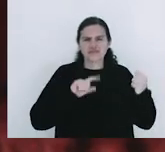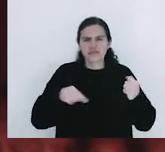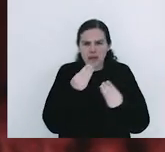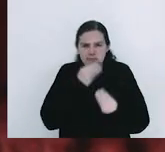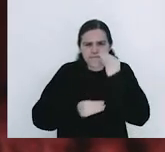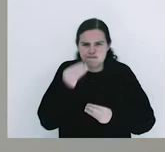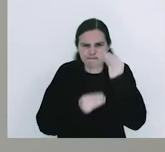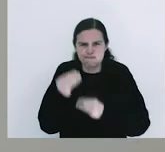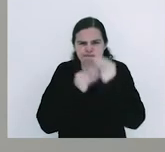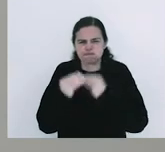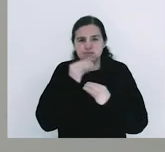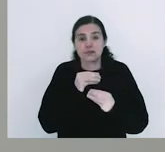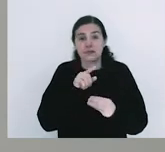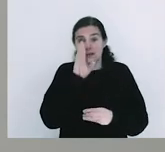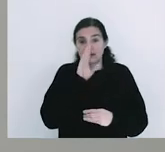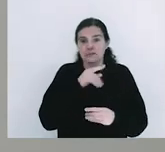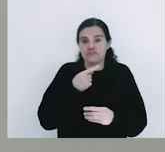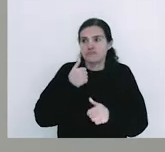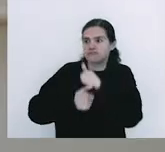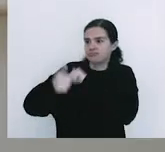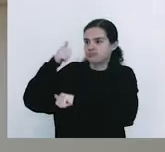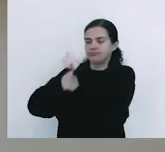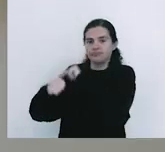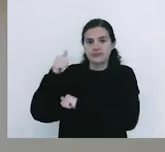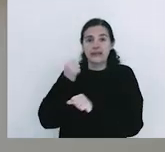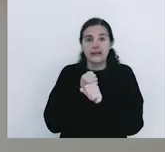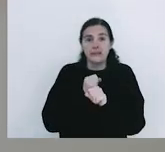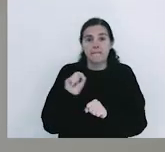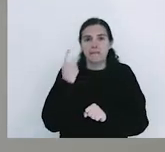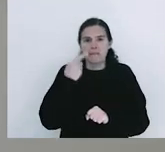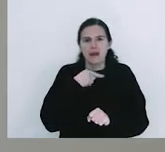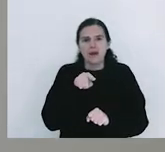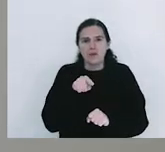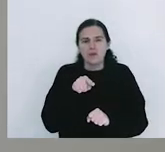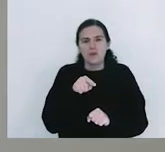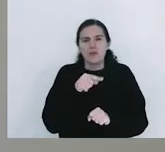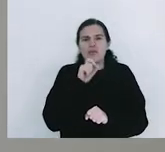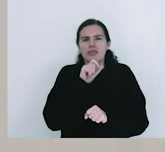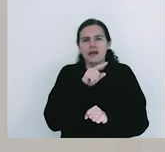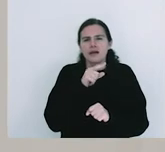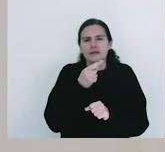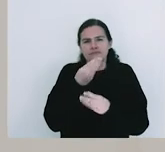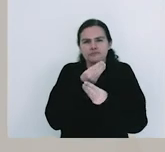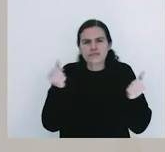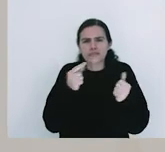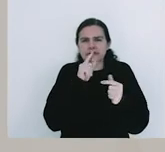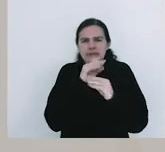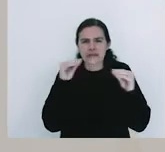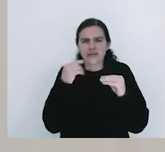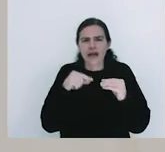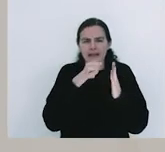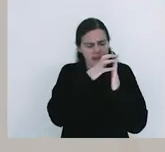devouring him. Actually, if you go back to the first work we looked at, he disappeared into complete silence. There is this